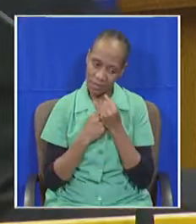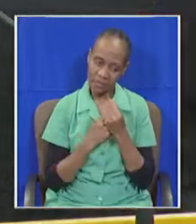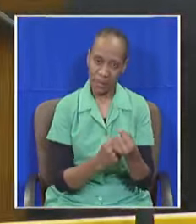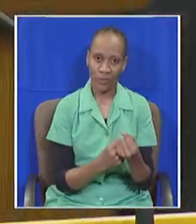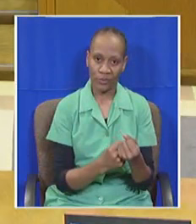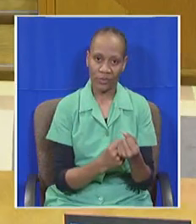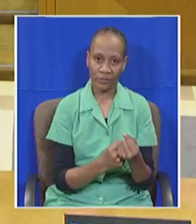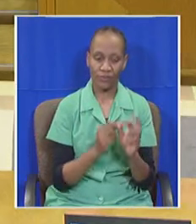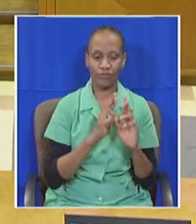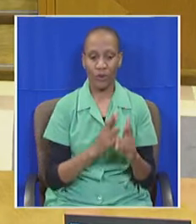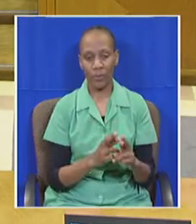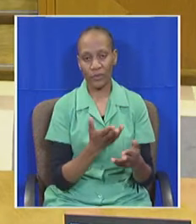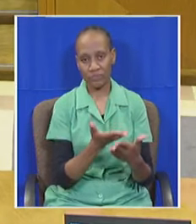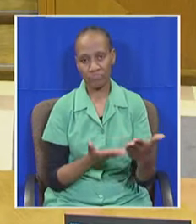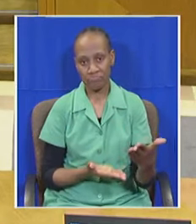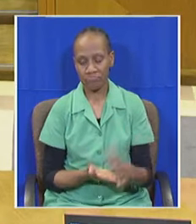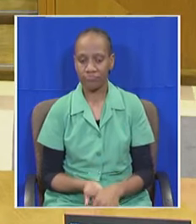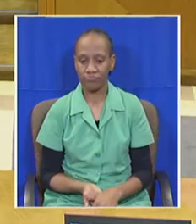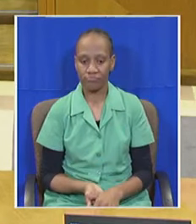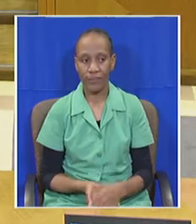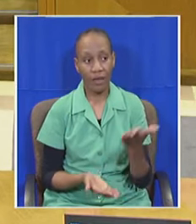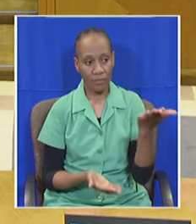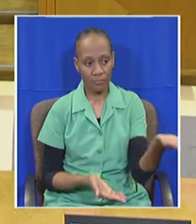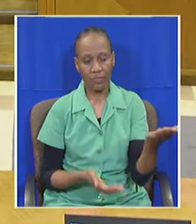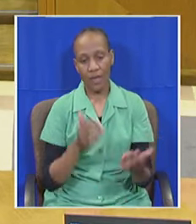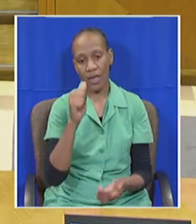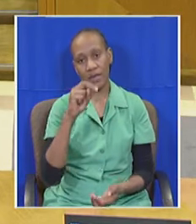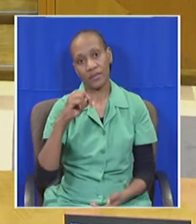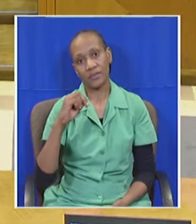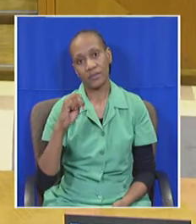report. ANC.